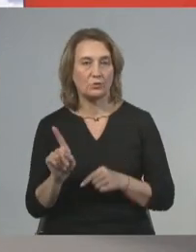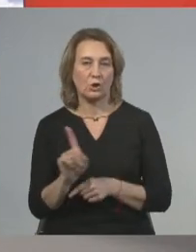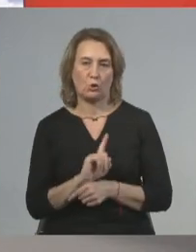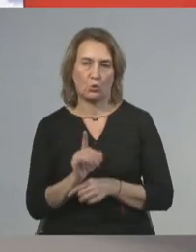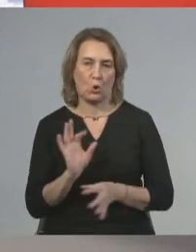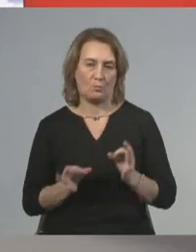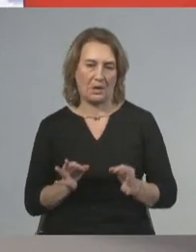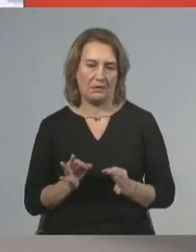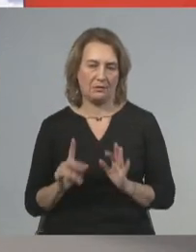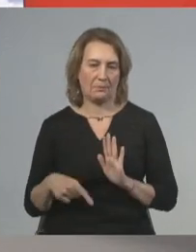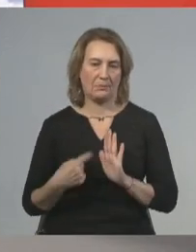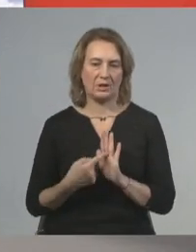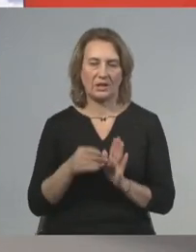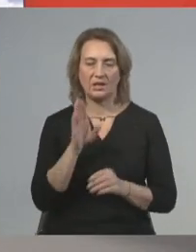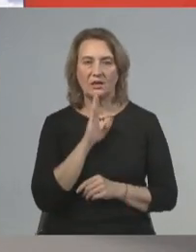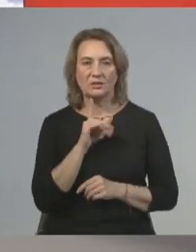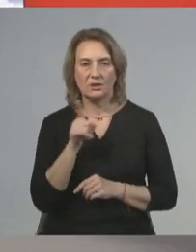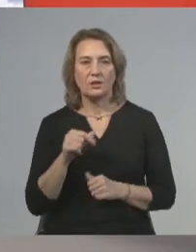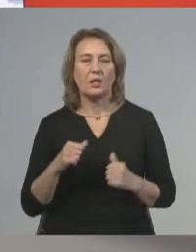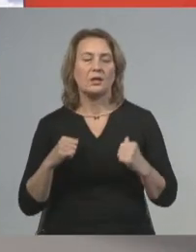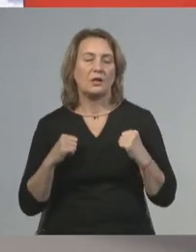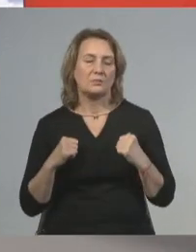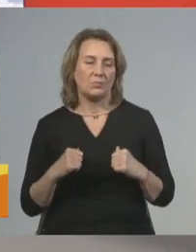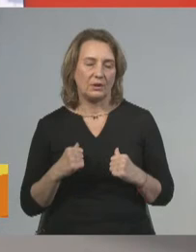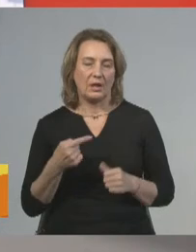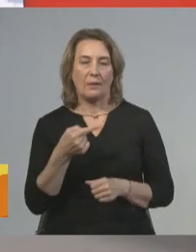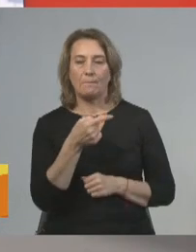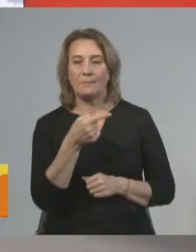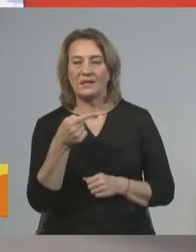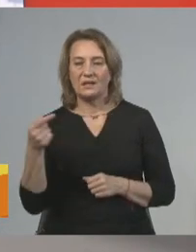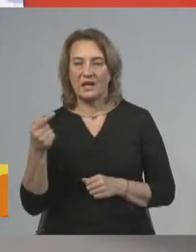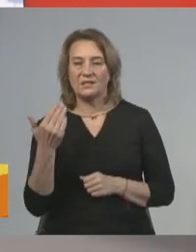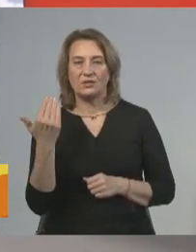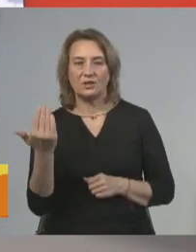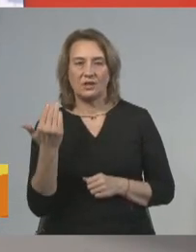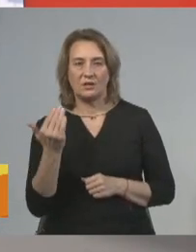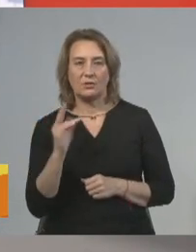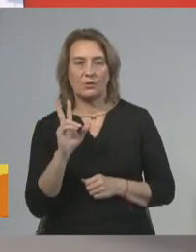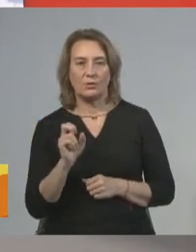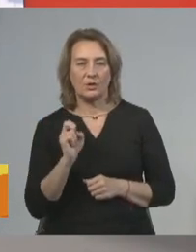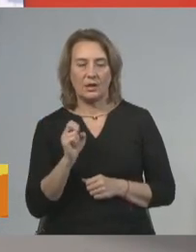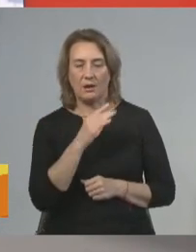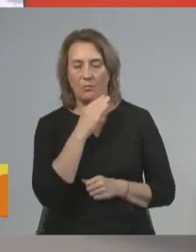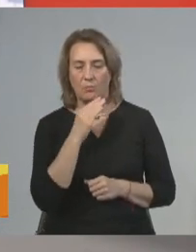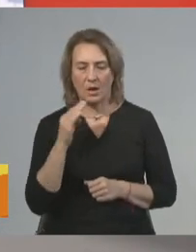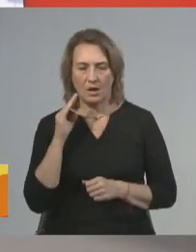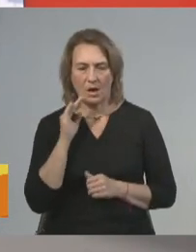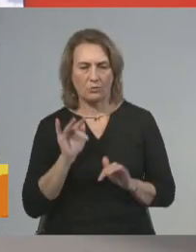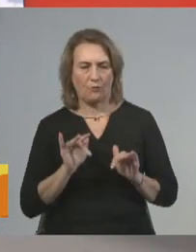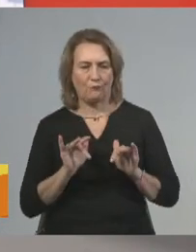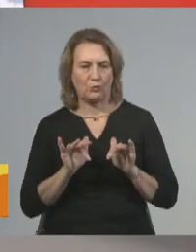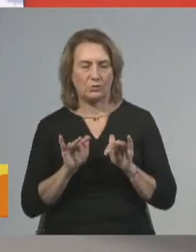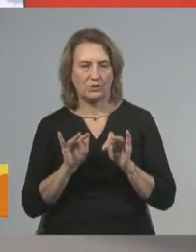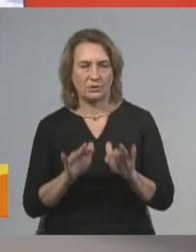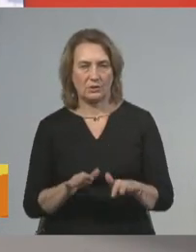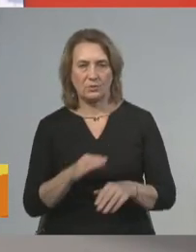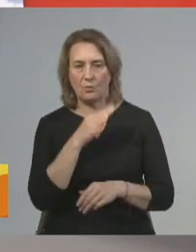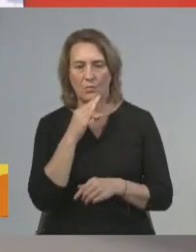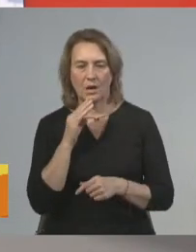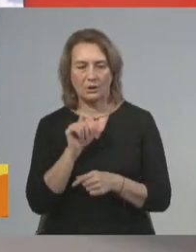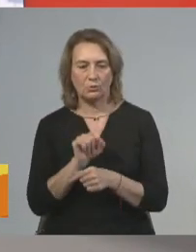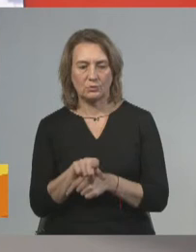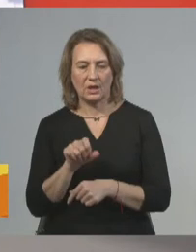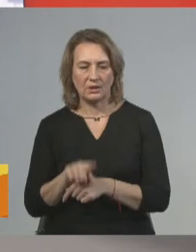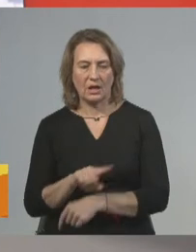asked this question and most people think that this question is quite normal because this question shows that